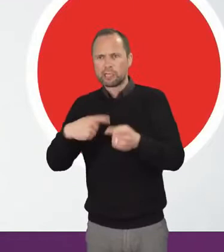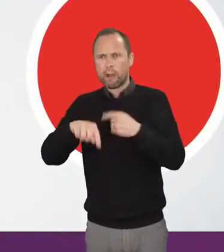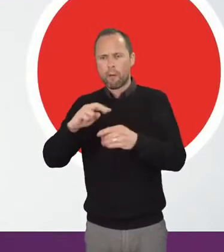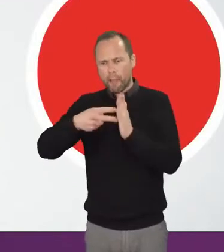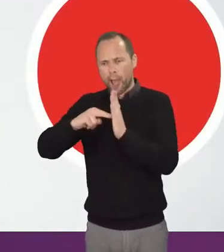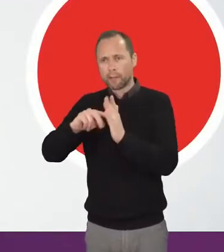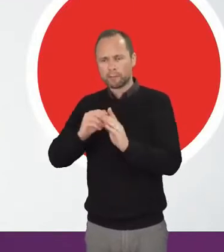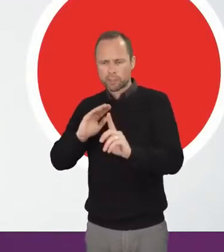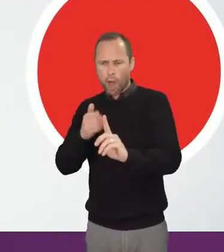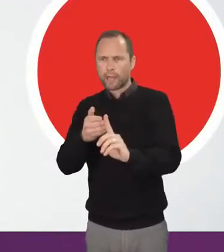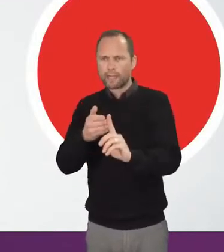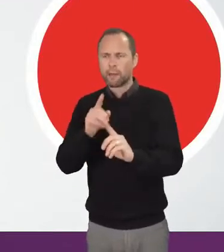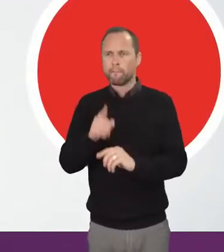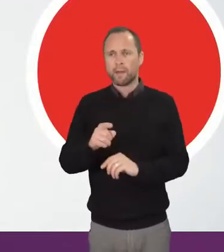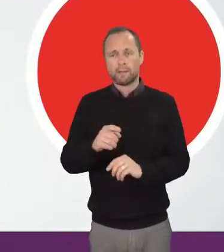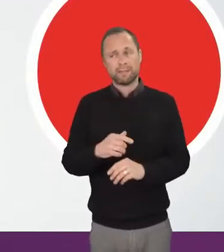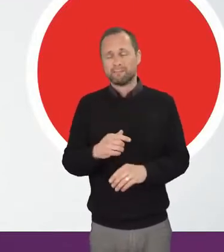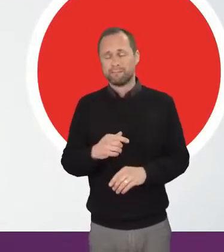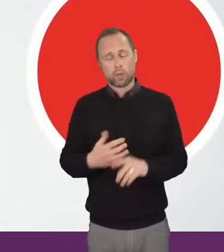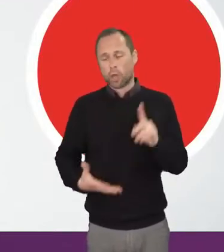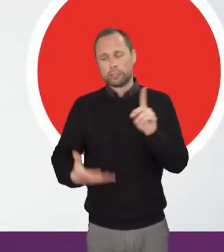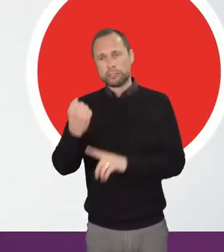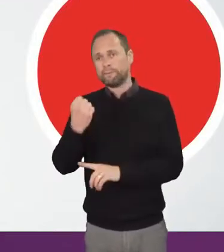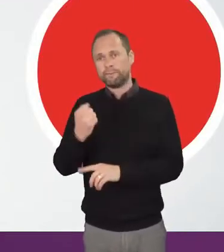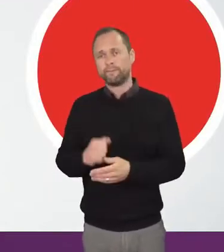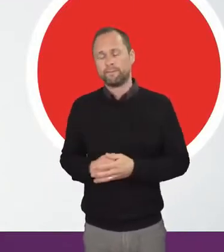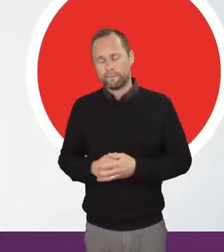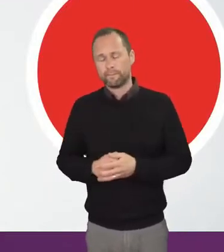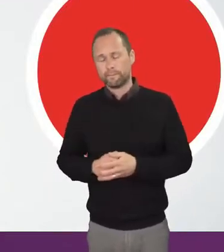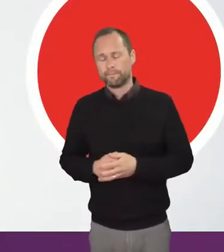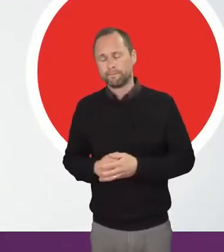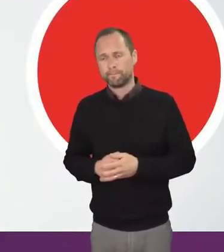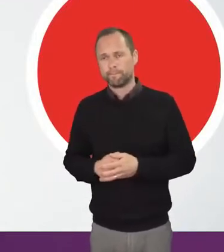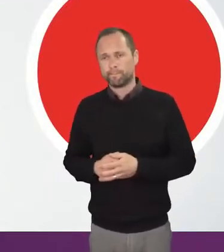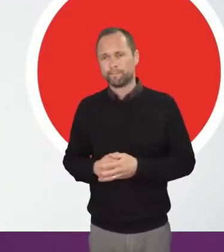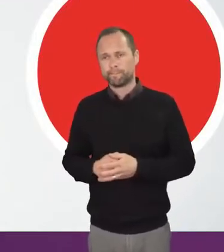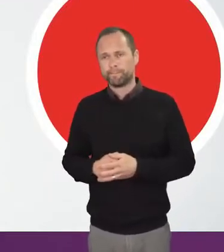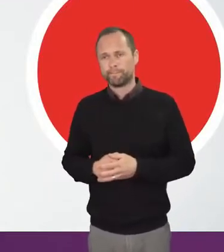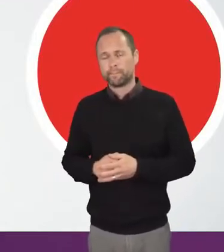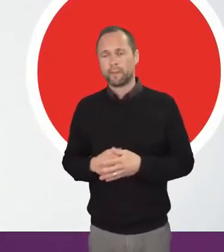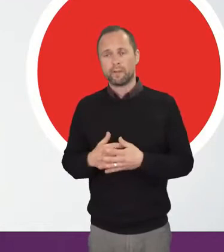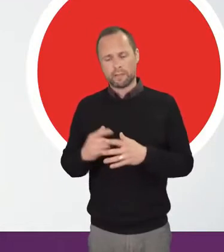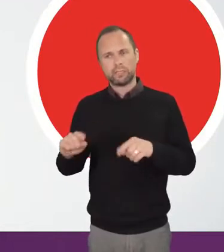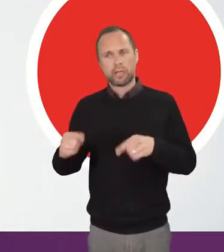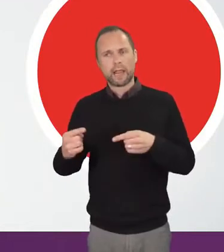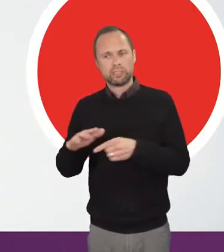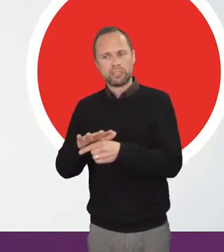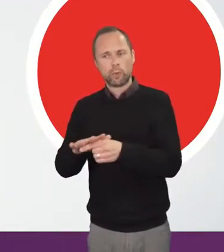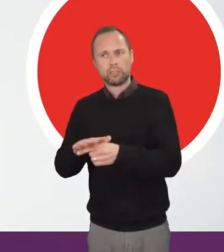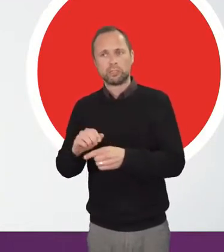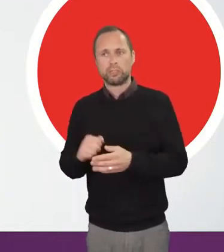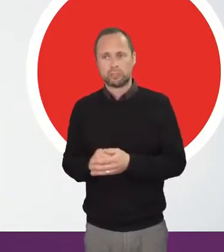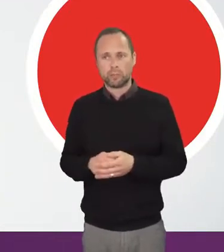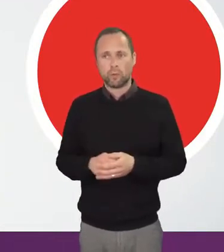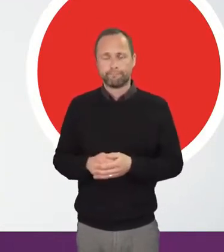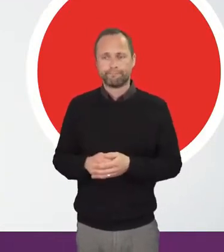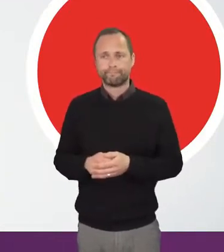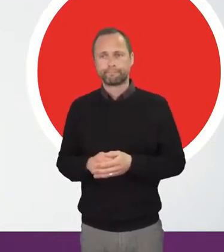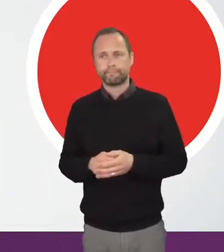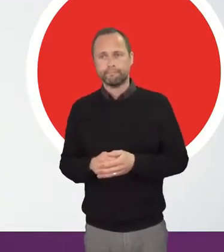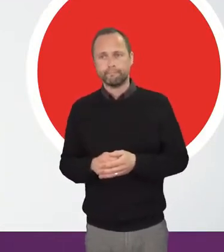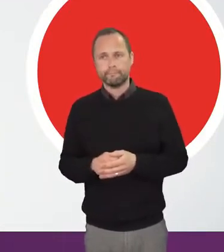difficult ask, we didn't meet that target. So we met least evangelised, we met most